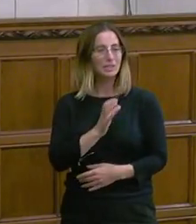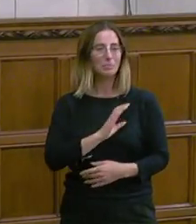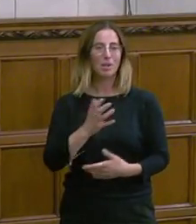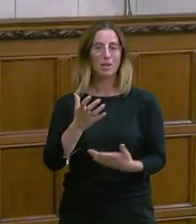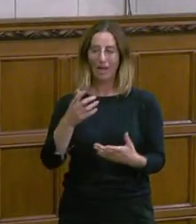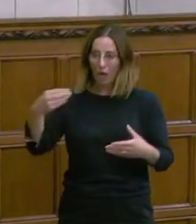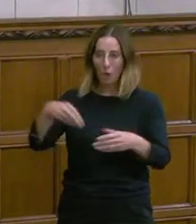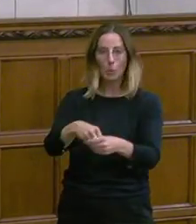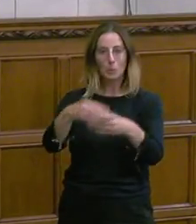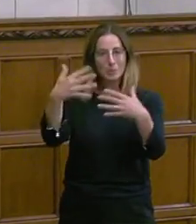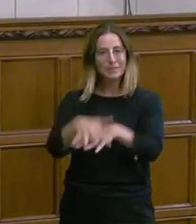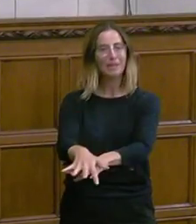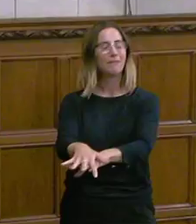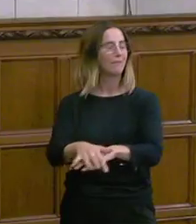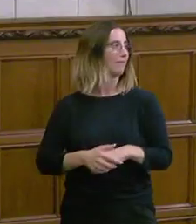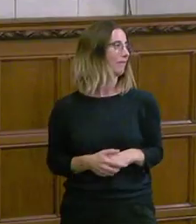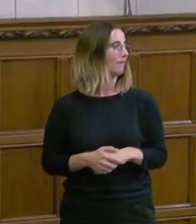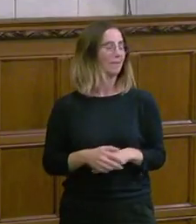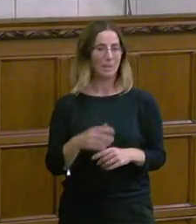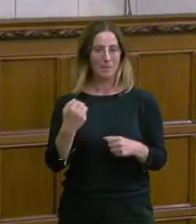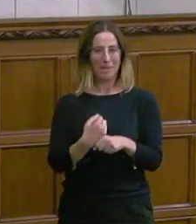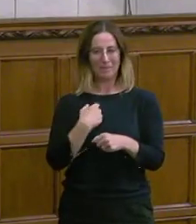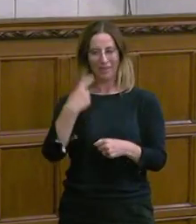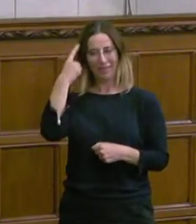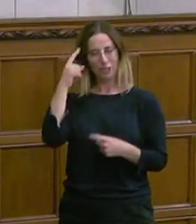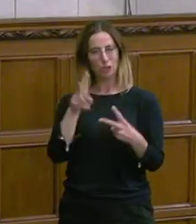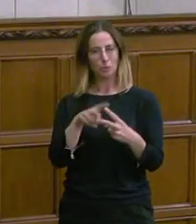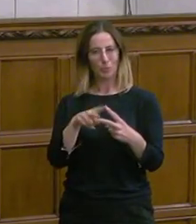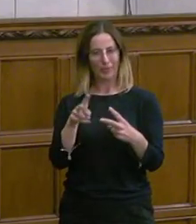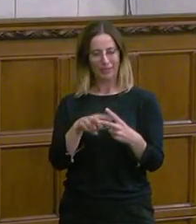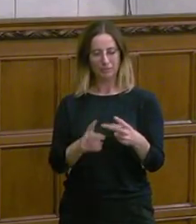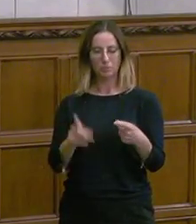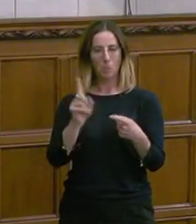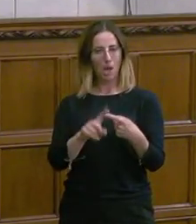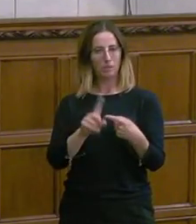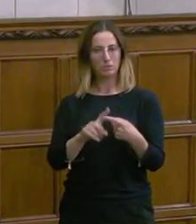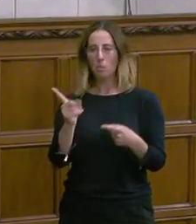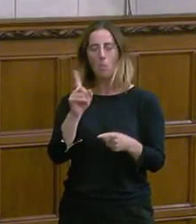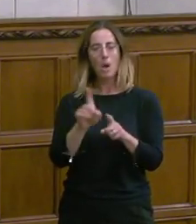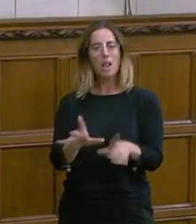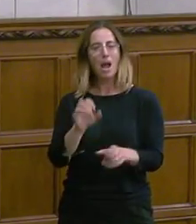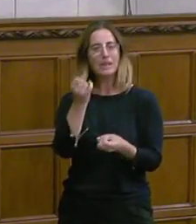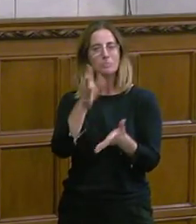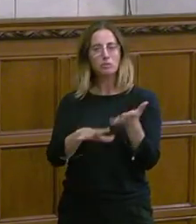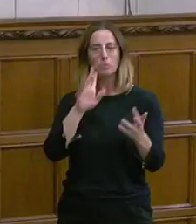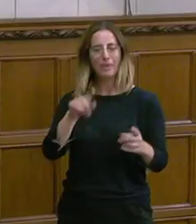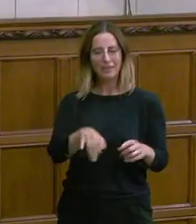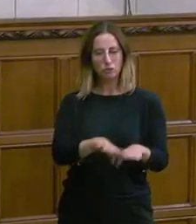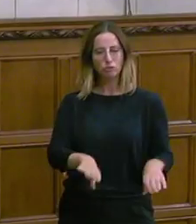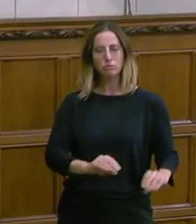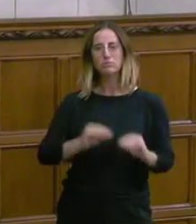two things. One, what type of experiences will the children have when they move to their secondary schools? And